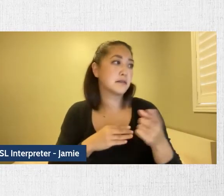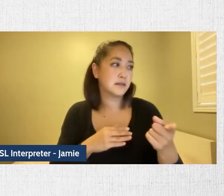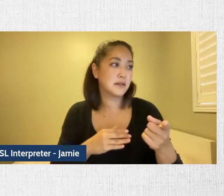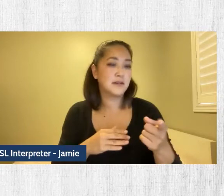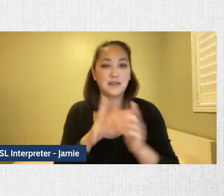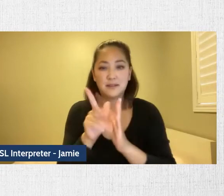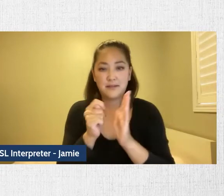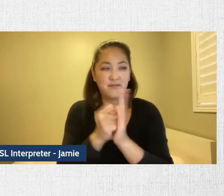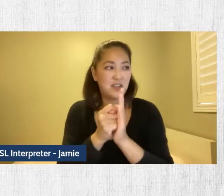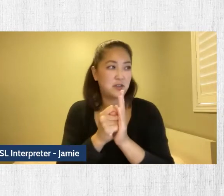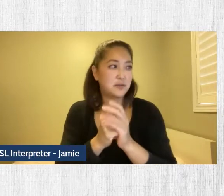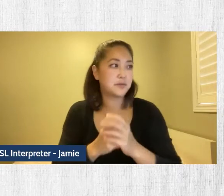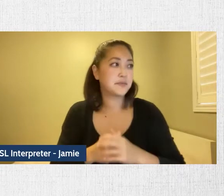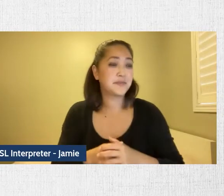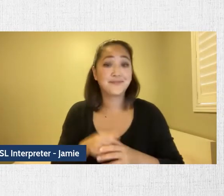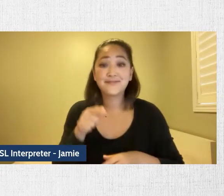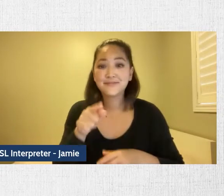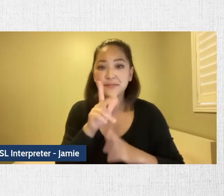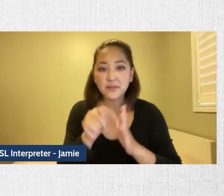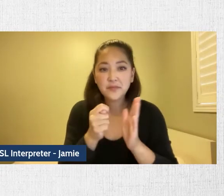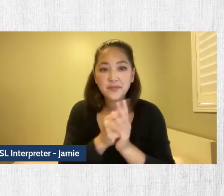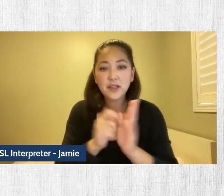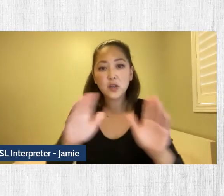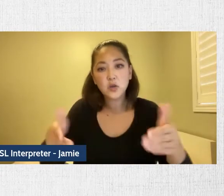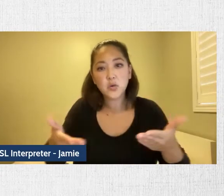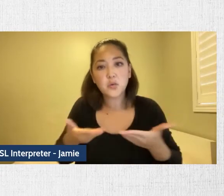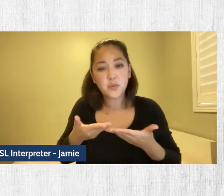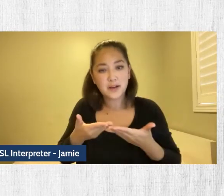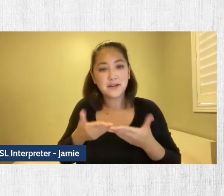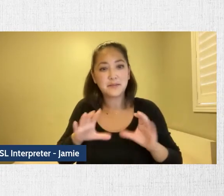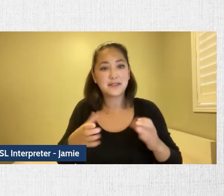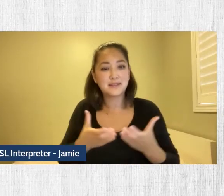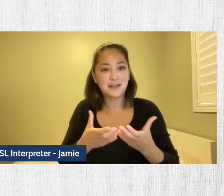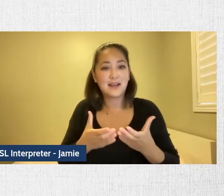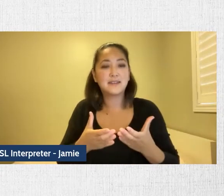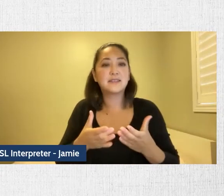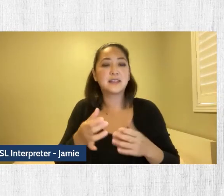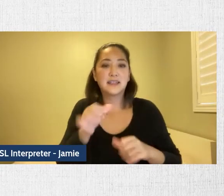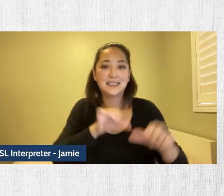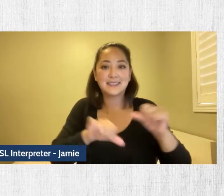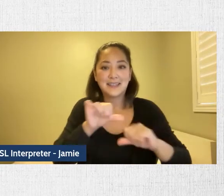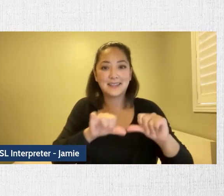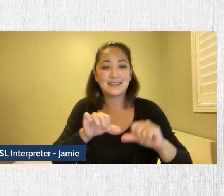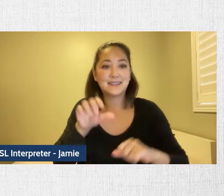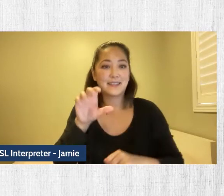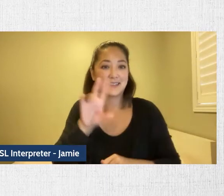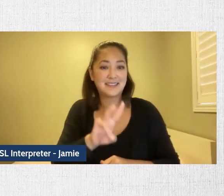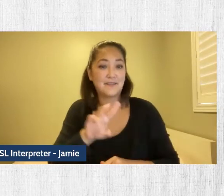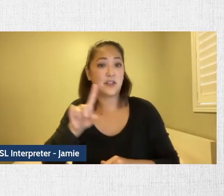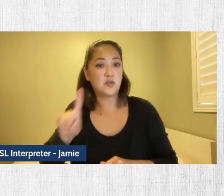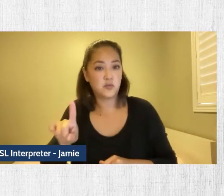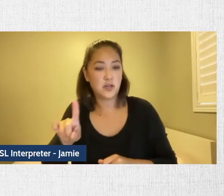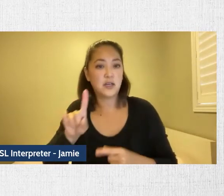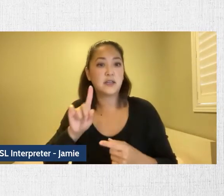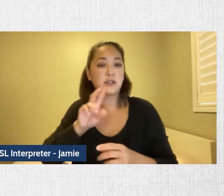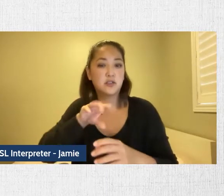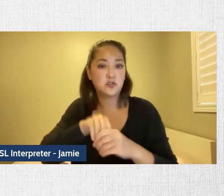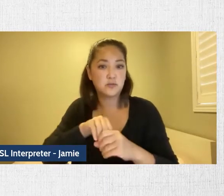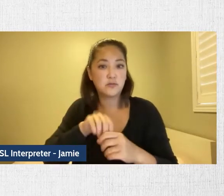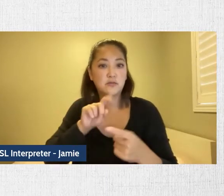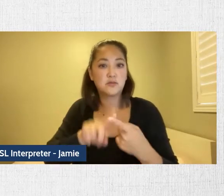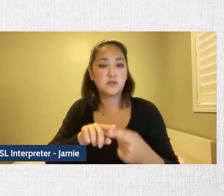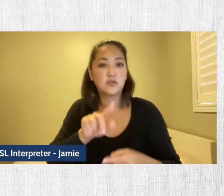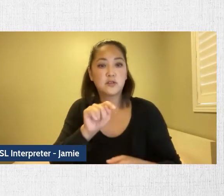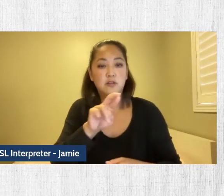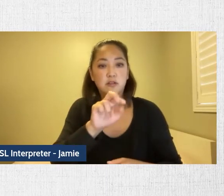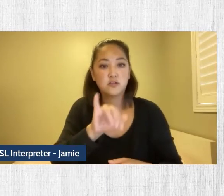video. The purpose of the video is to welcome the class of Science 71 into the Tricolor Guard Society and